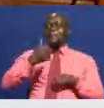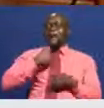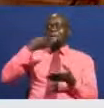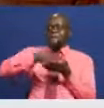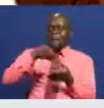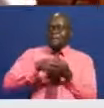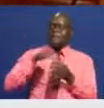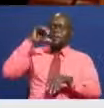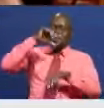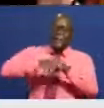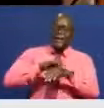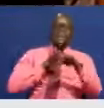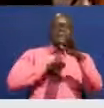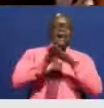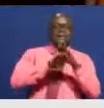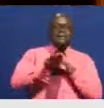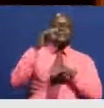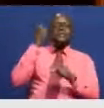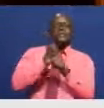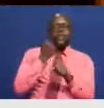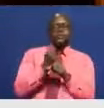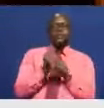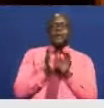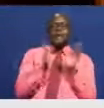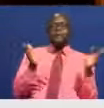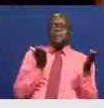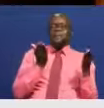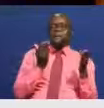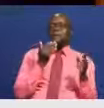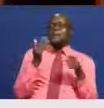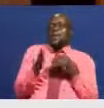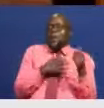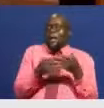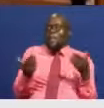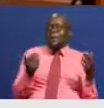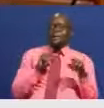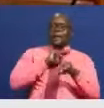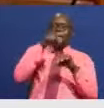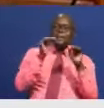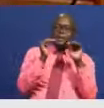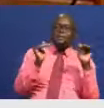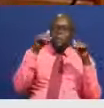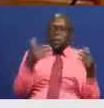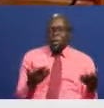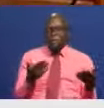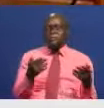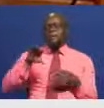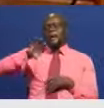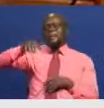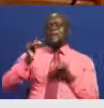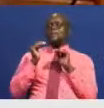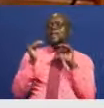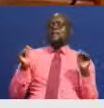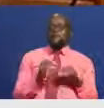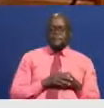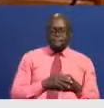money will have access to opportunities in the public service, whether it is at the national level or at the county